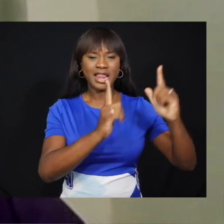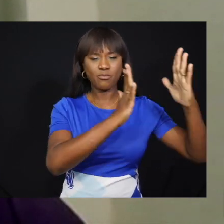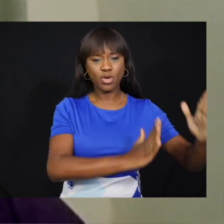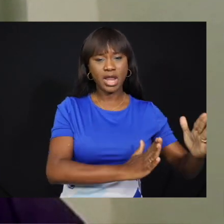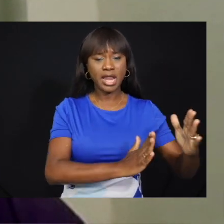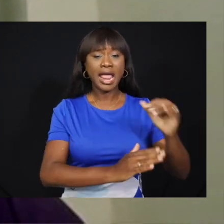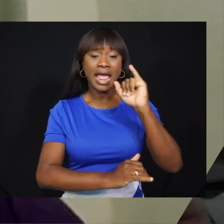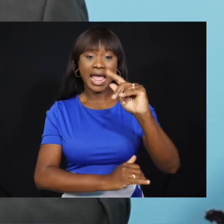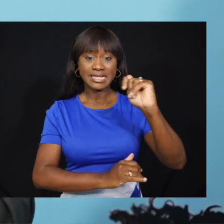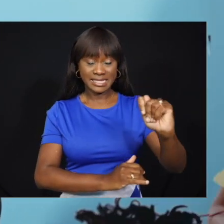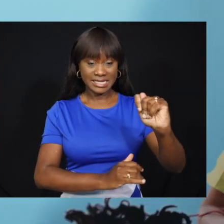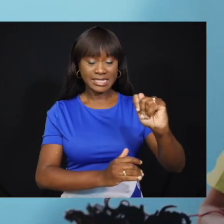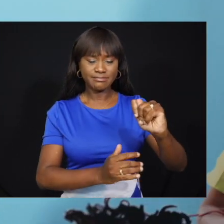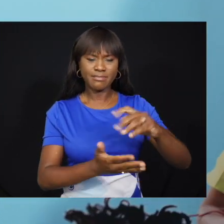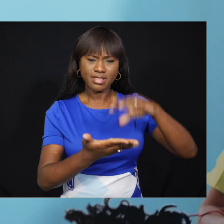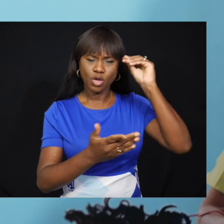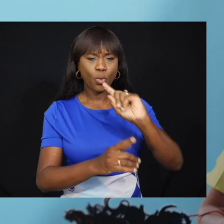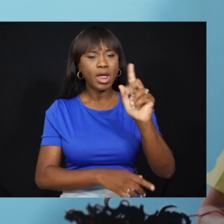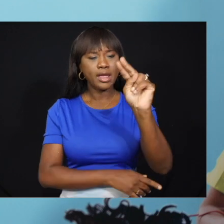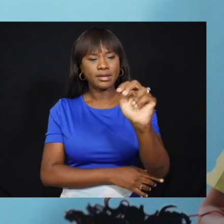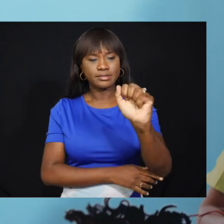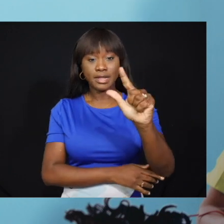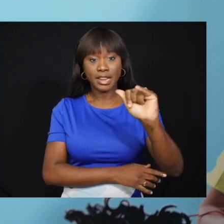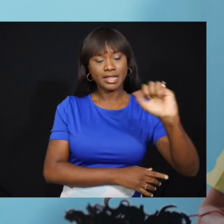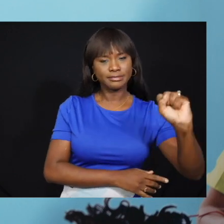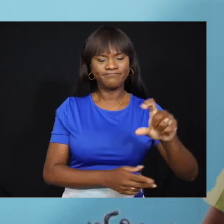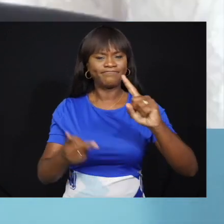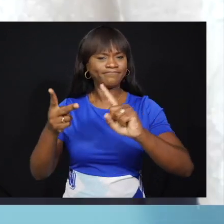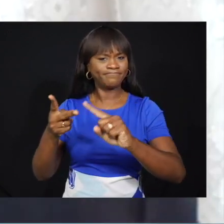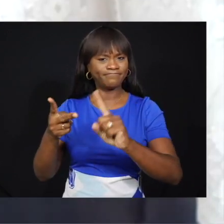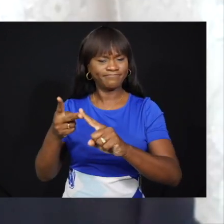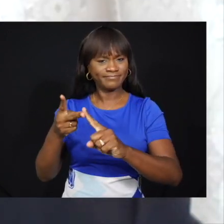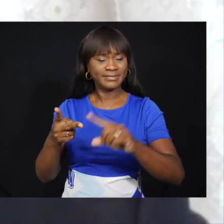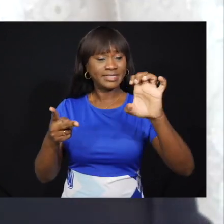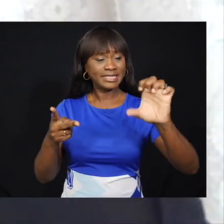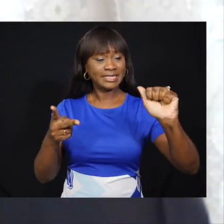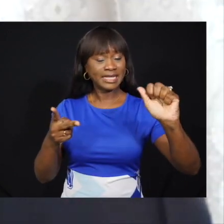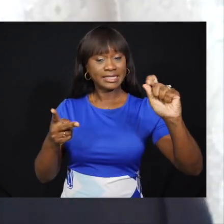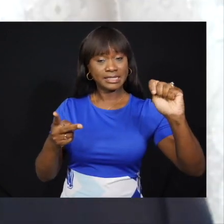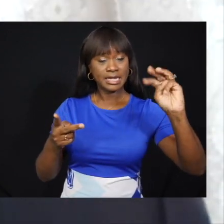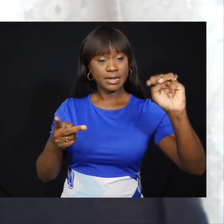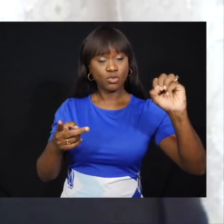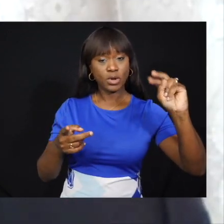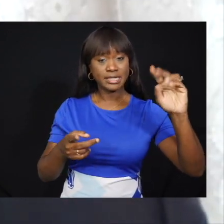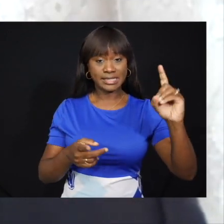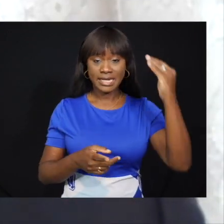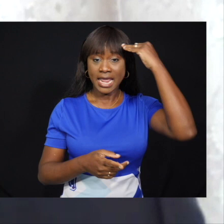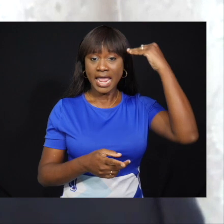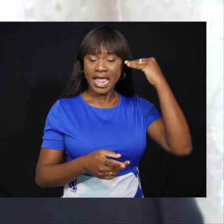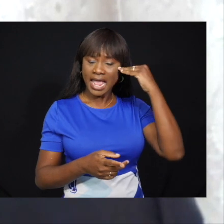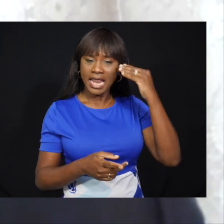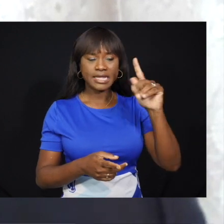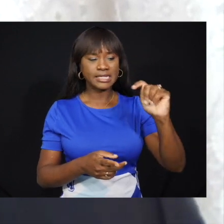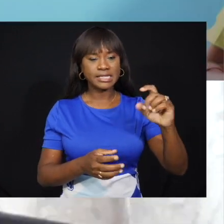Information Literacy at NALIS. We also have Edson Eastman, Head of TT Connect under iGov